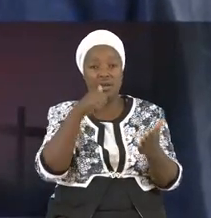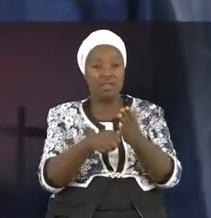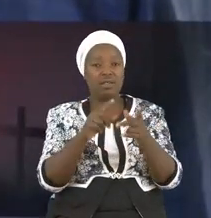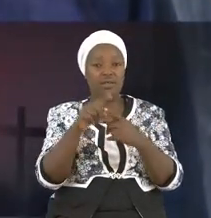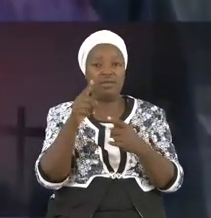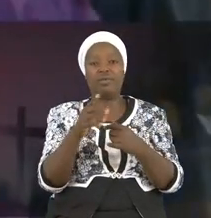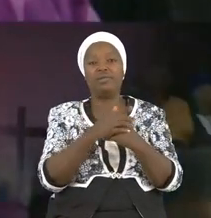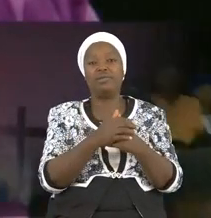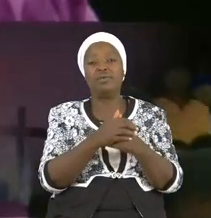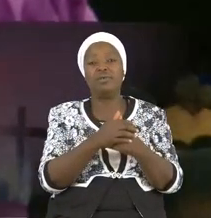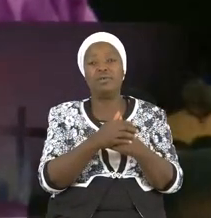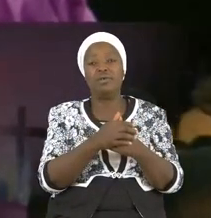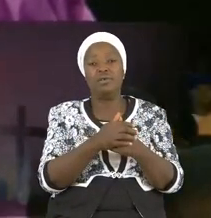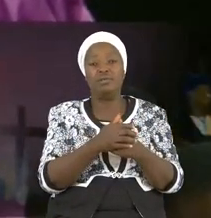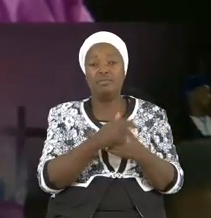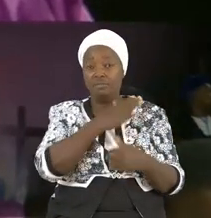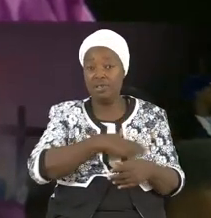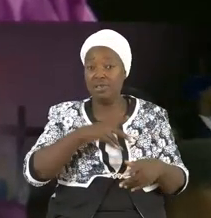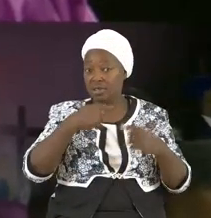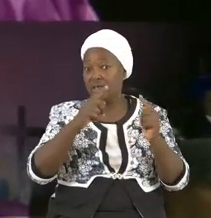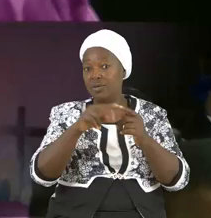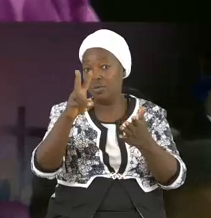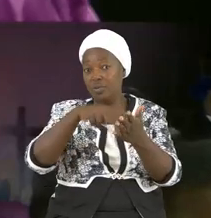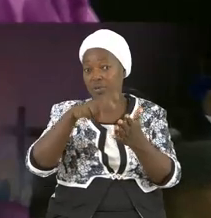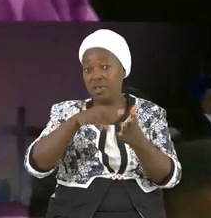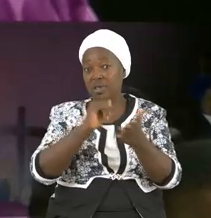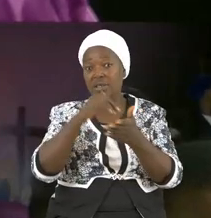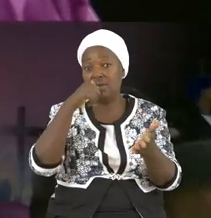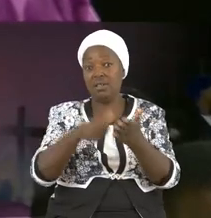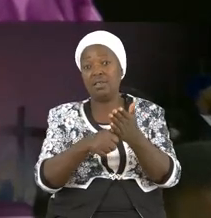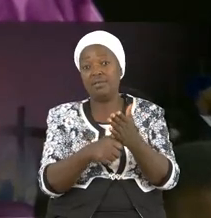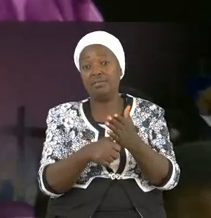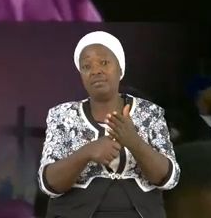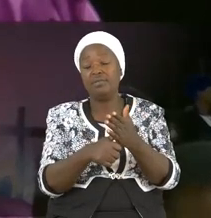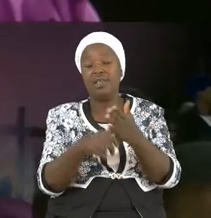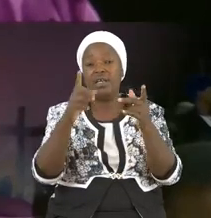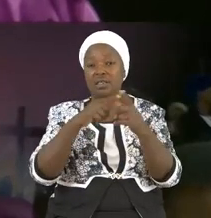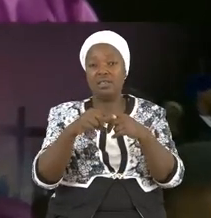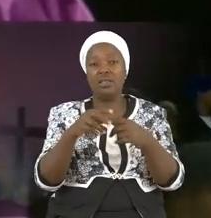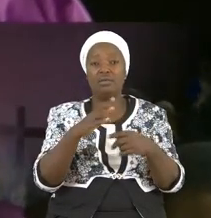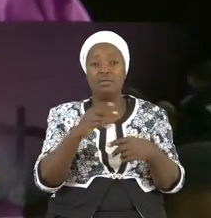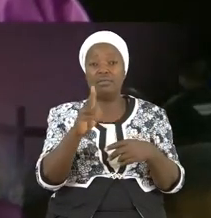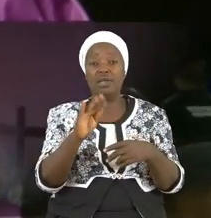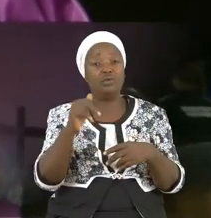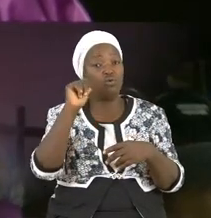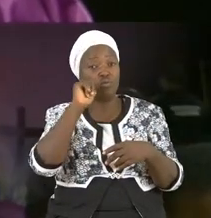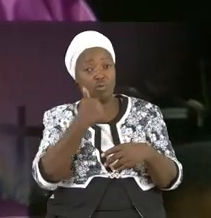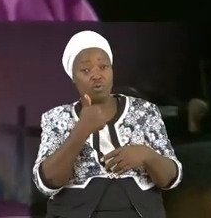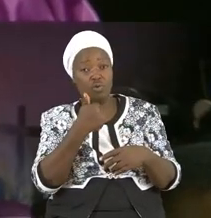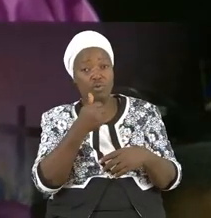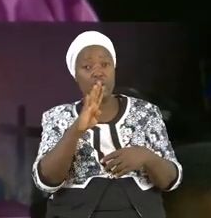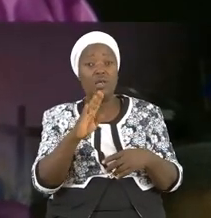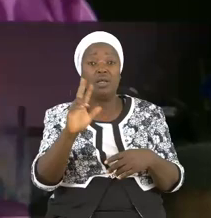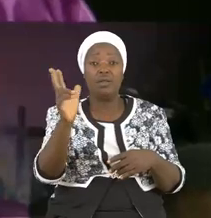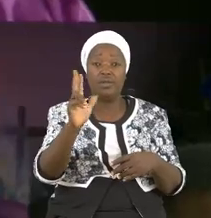also want you to know that tomorrow by 3 p.m. here, there will be lunch